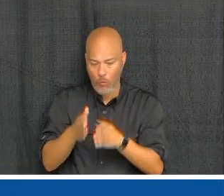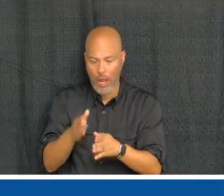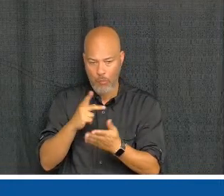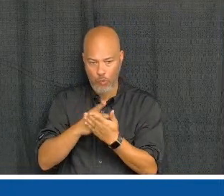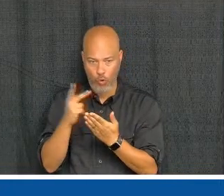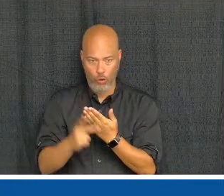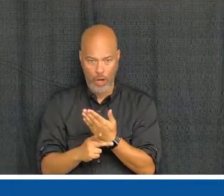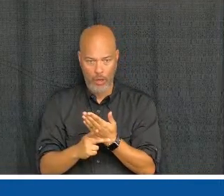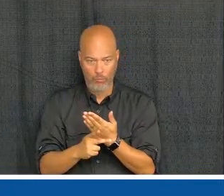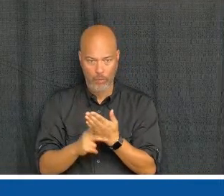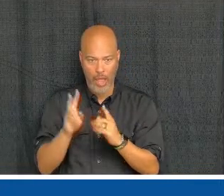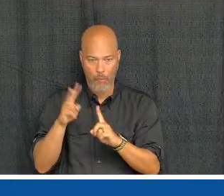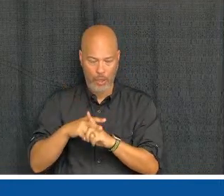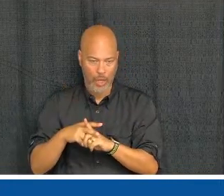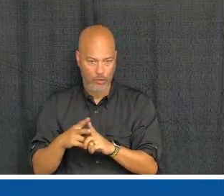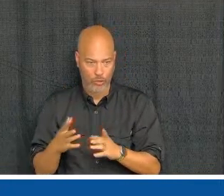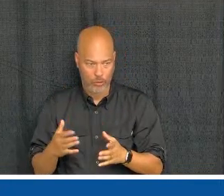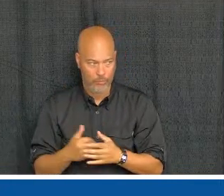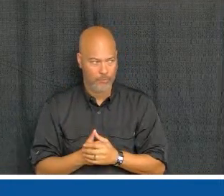program application.